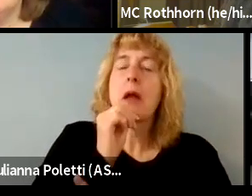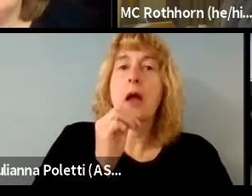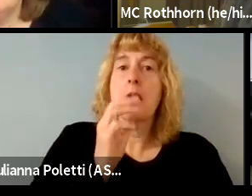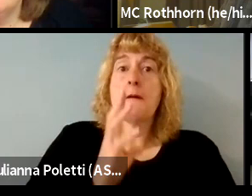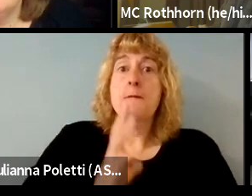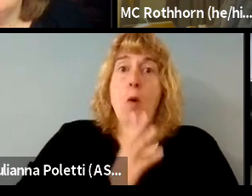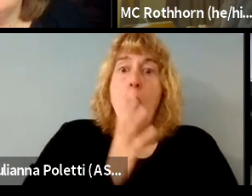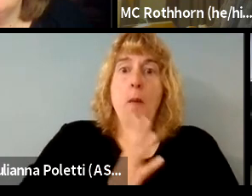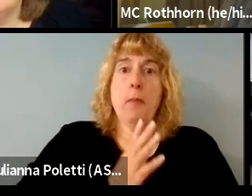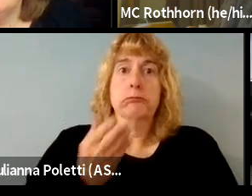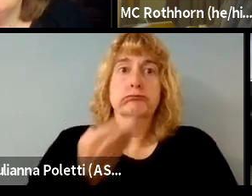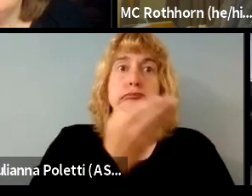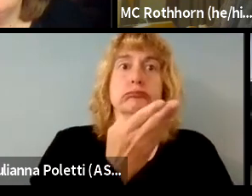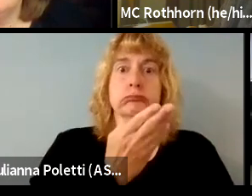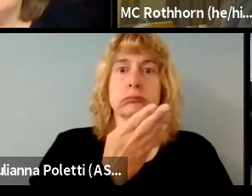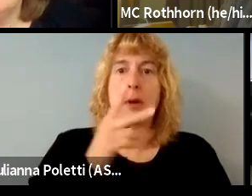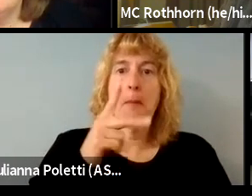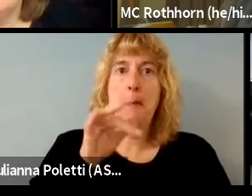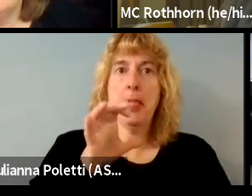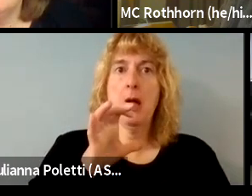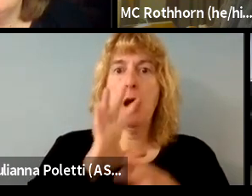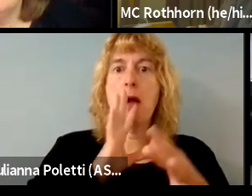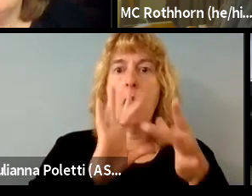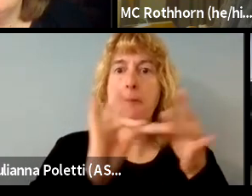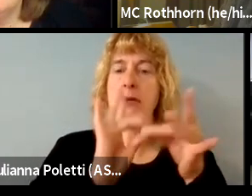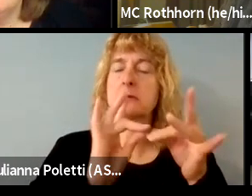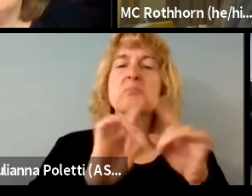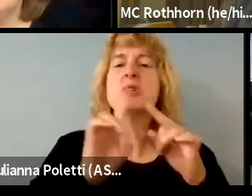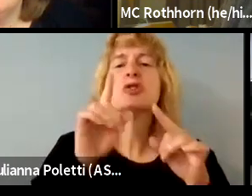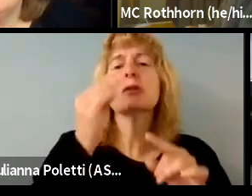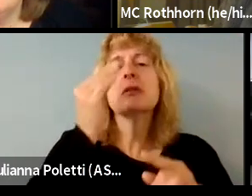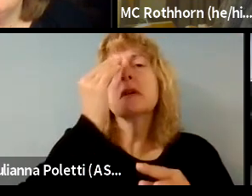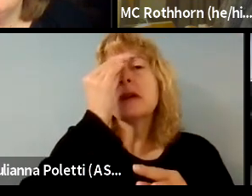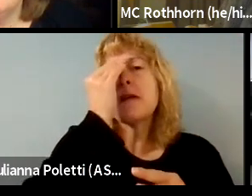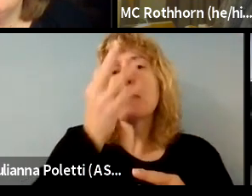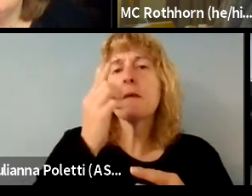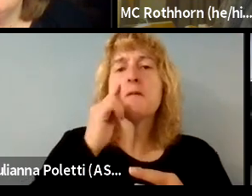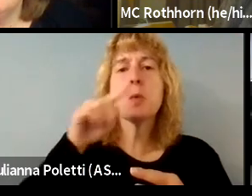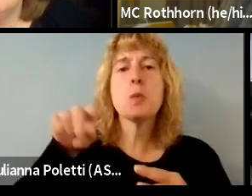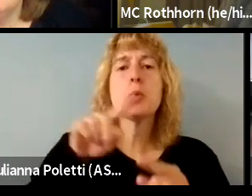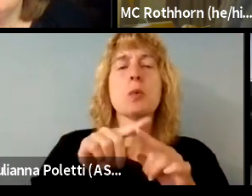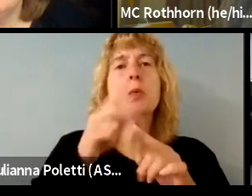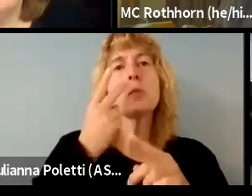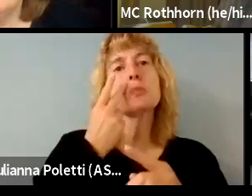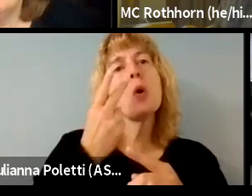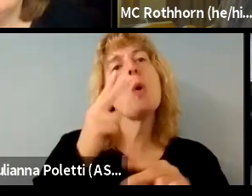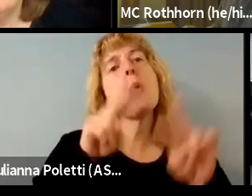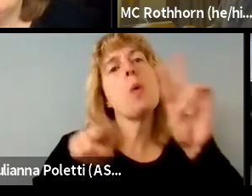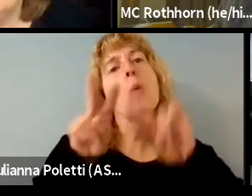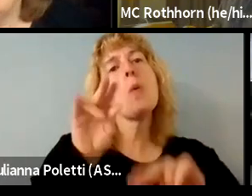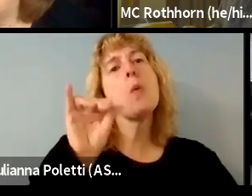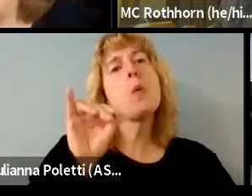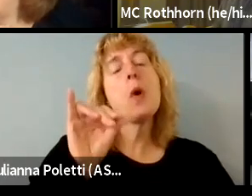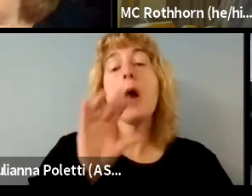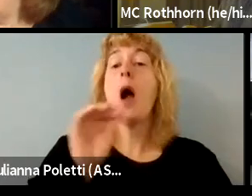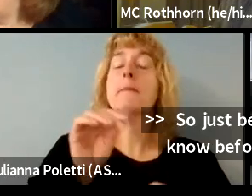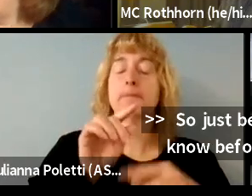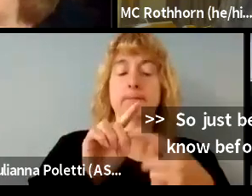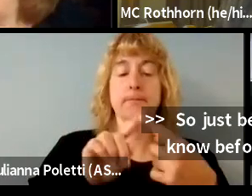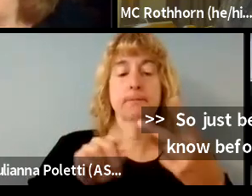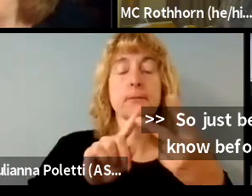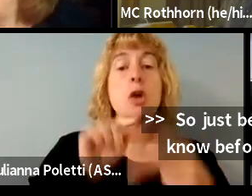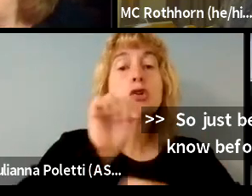comment, but information for you to see nonetheless. And then job postings. The executive director position